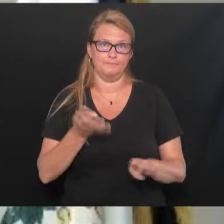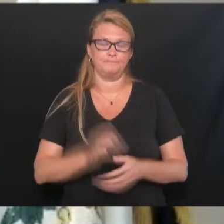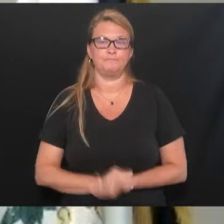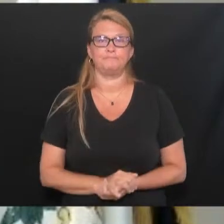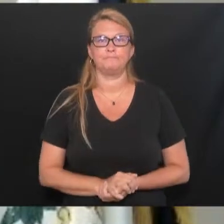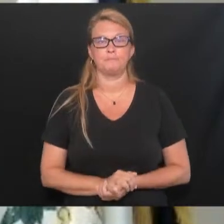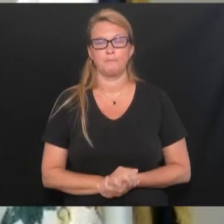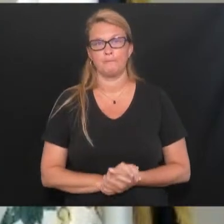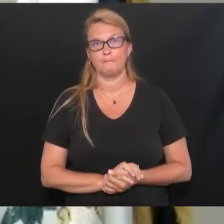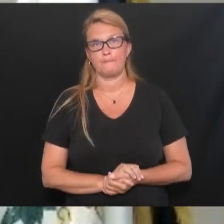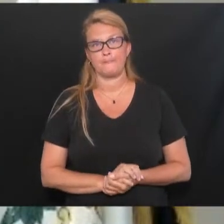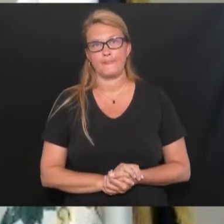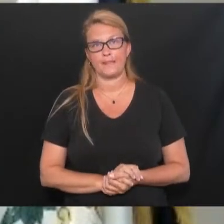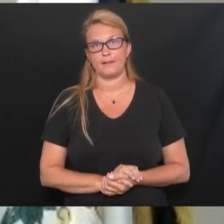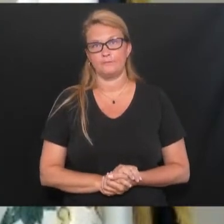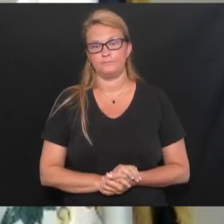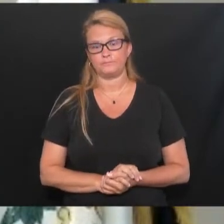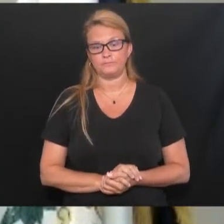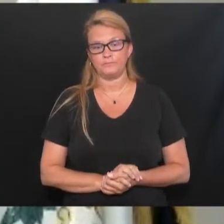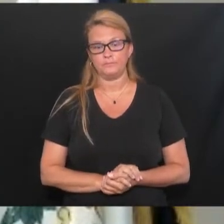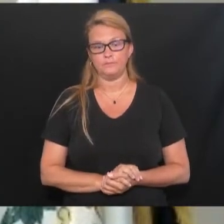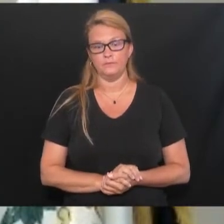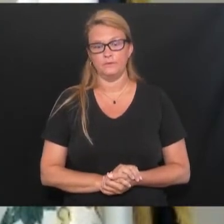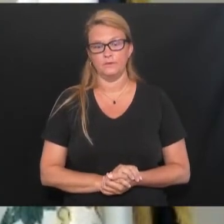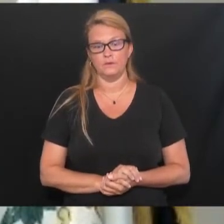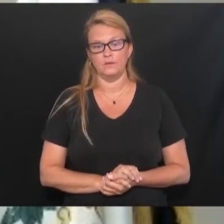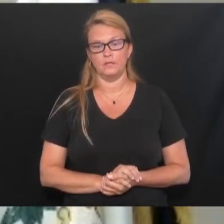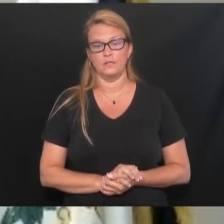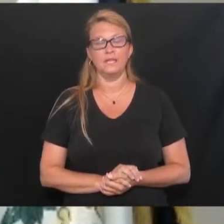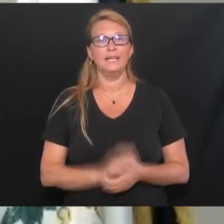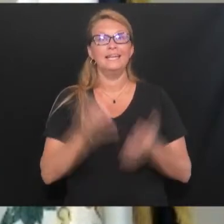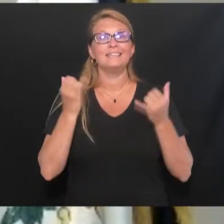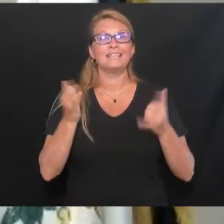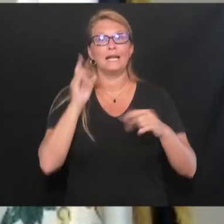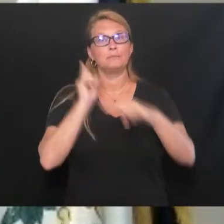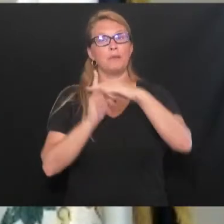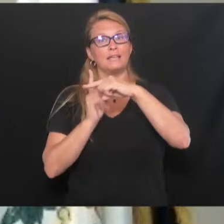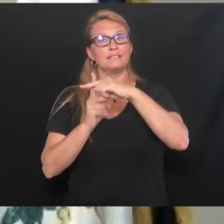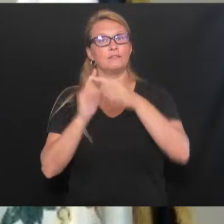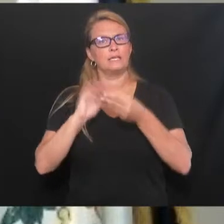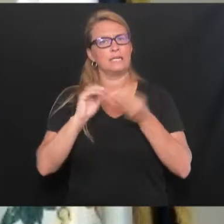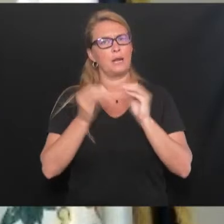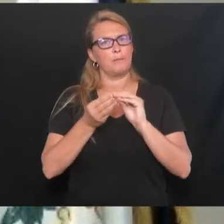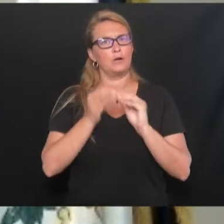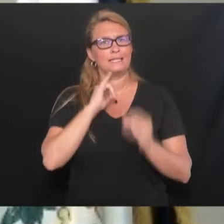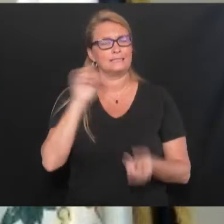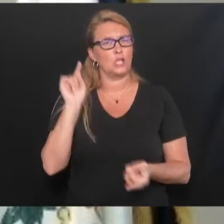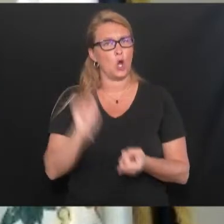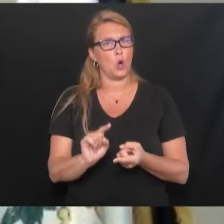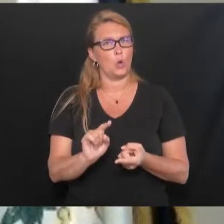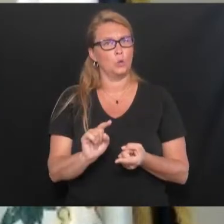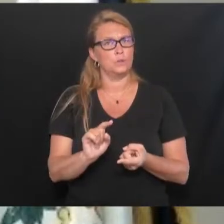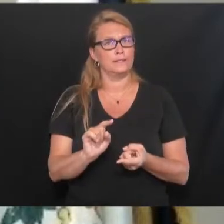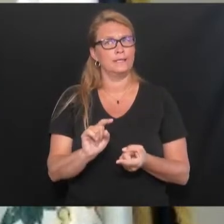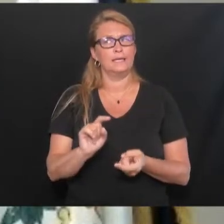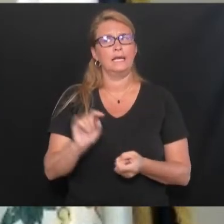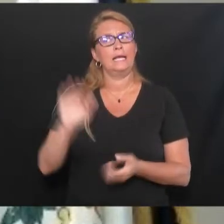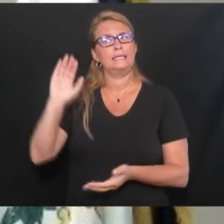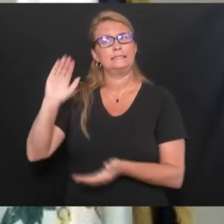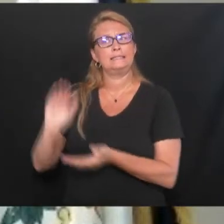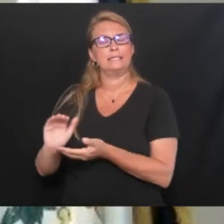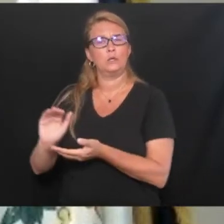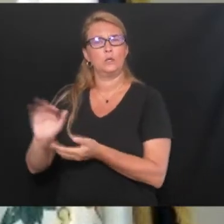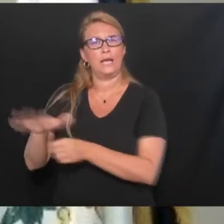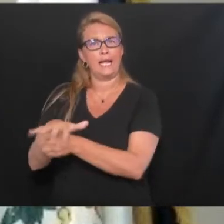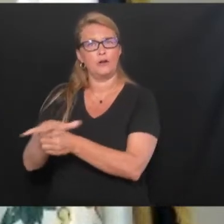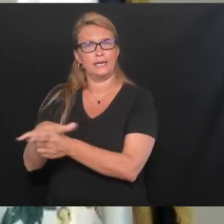Also, you will note that today's positivity rate is very low and that there are low case counts in some areas. This is the